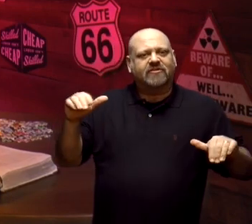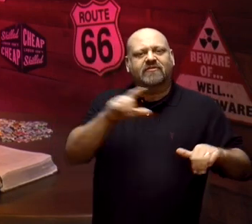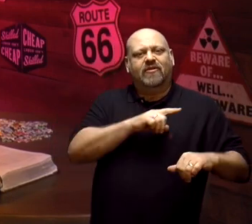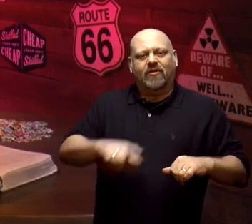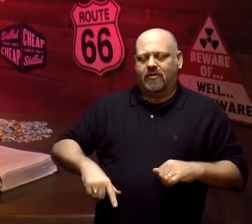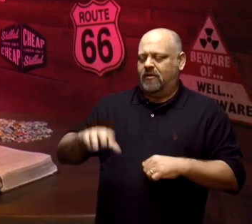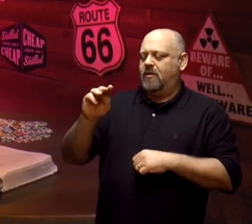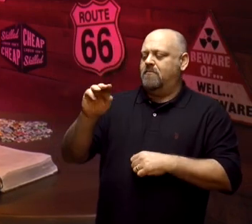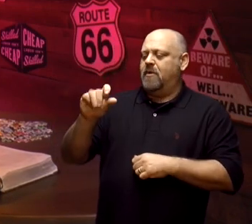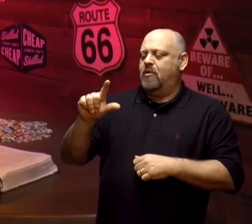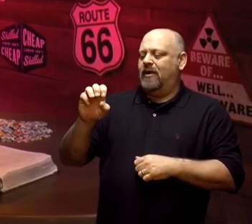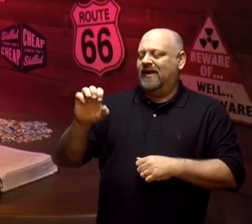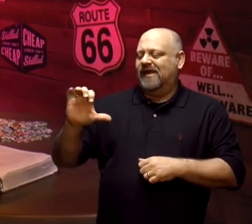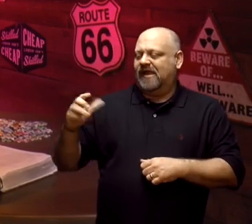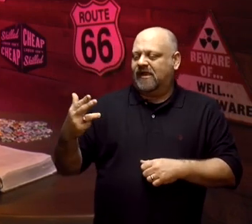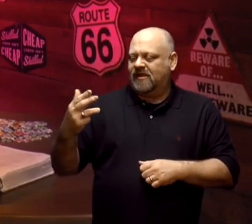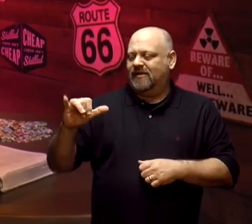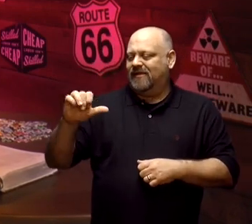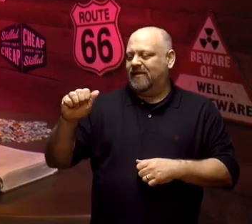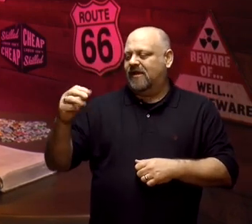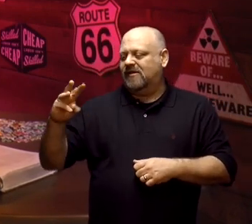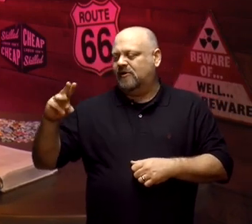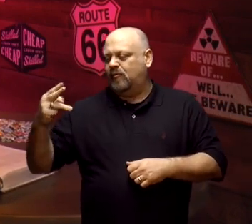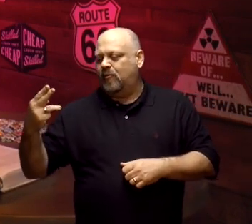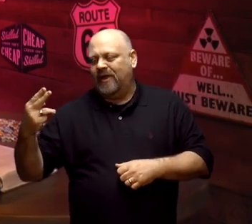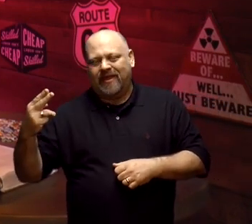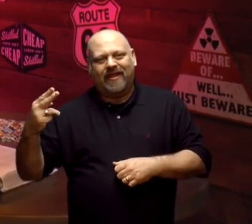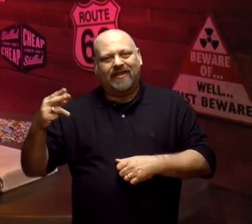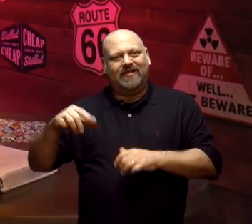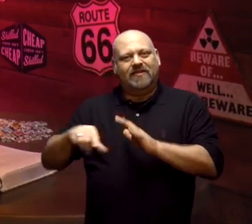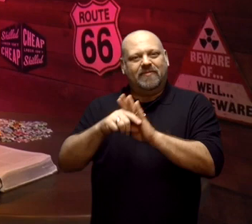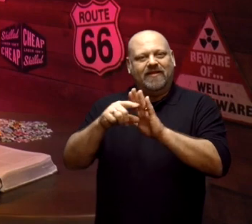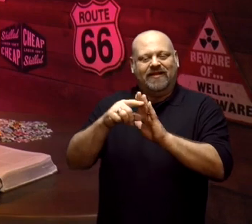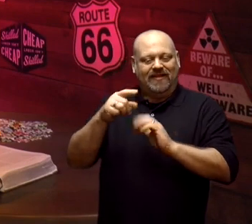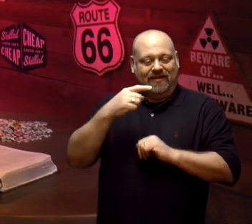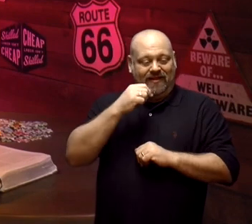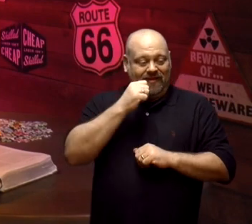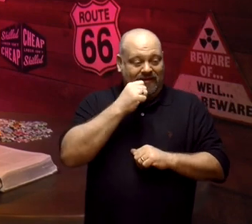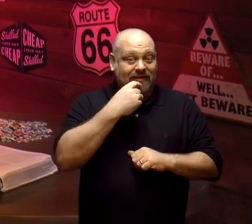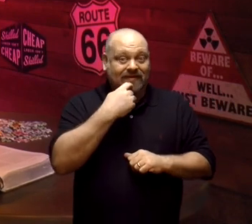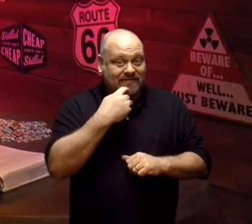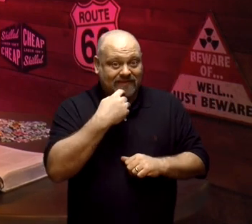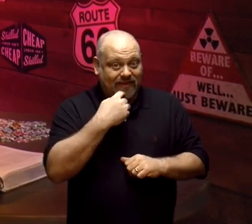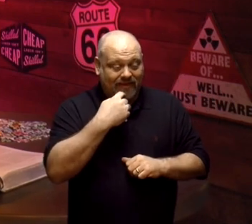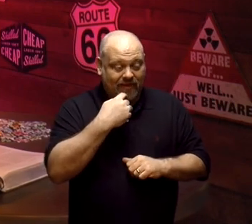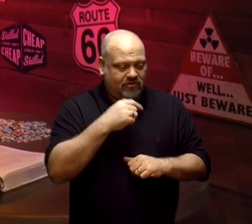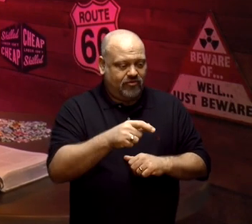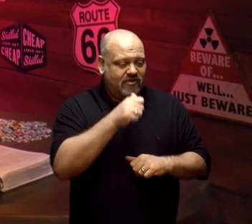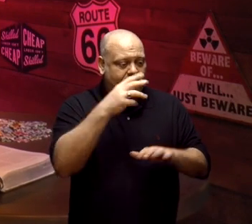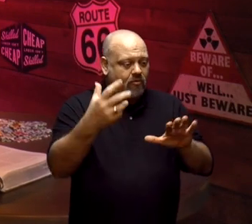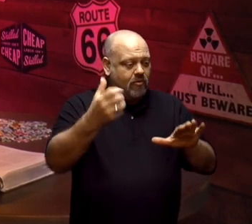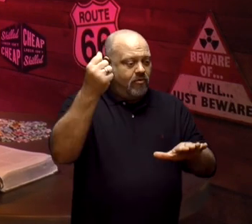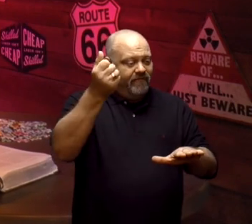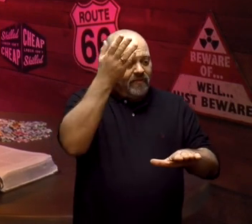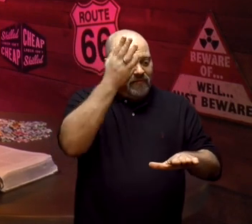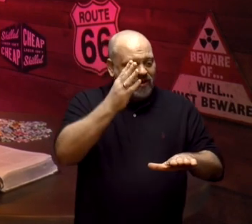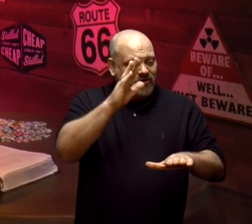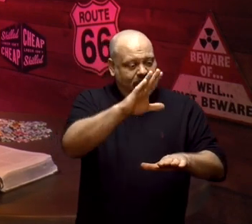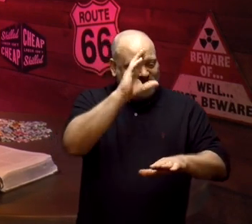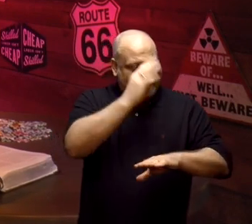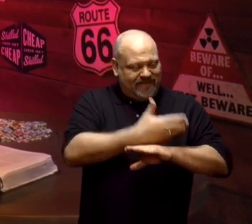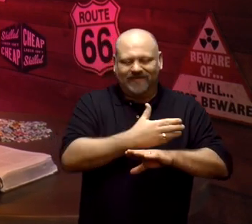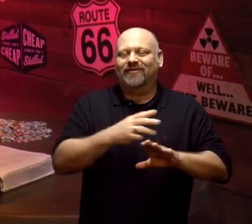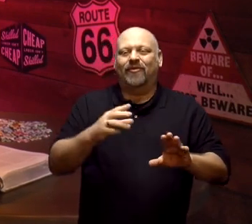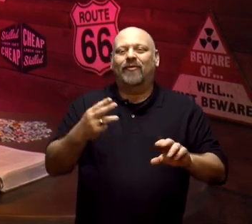Yahweh, in this passage didn't say, "You have not withheld from God your son." He said, "You have